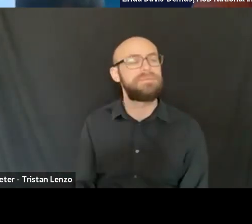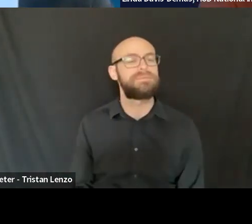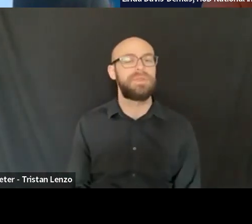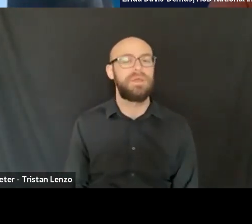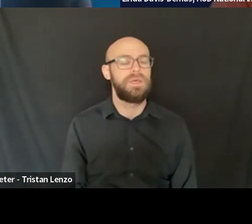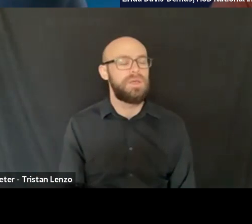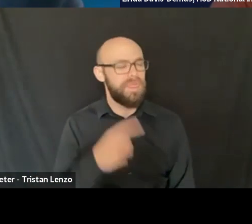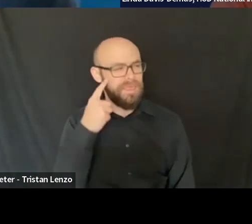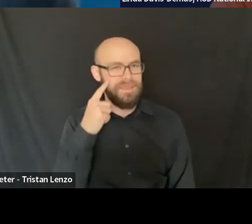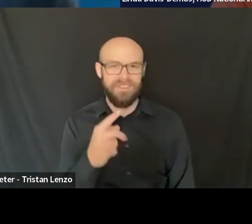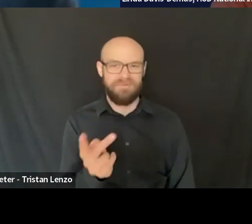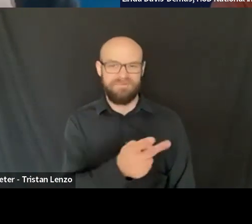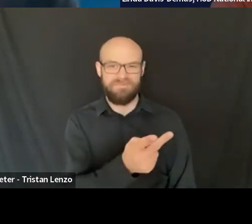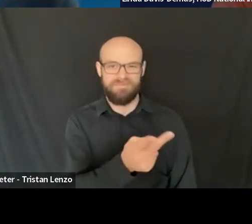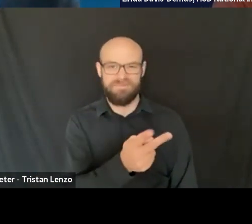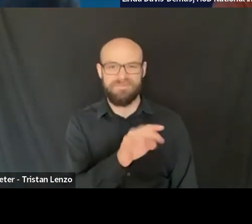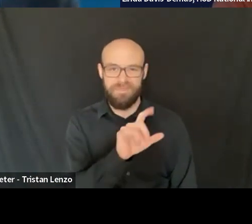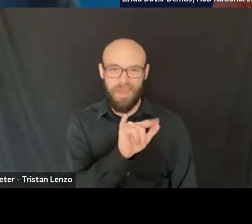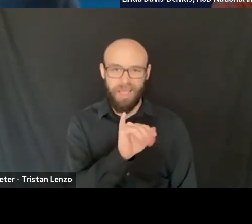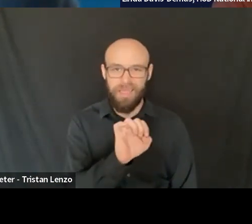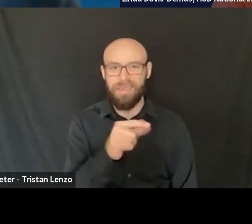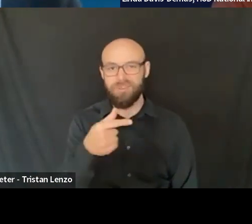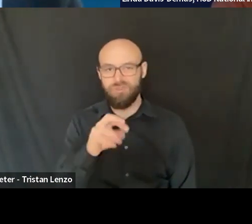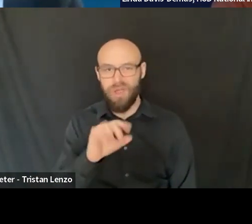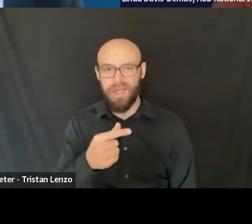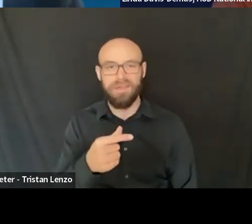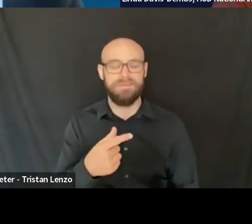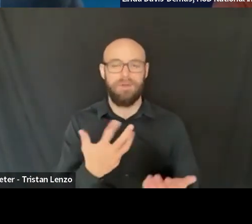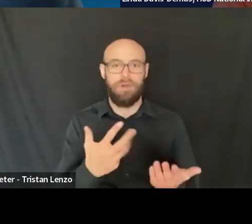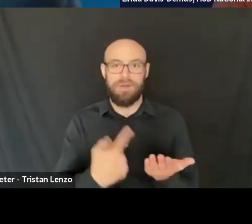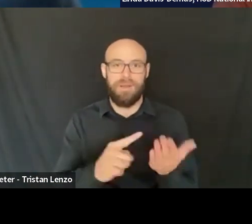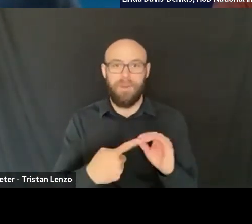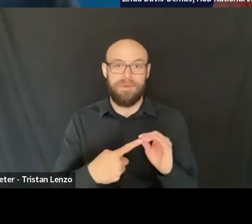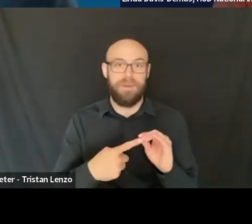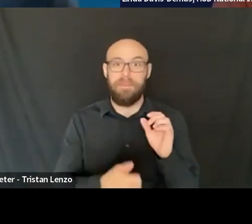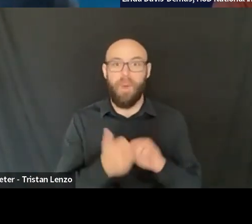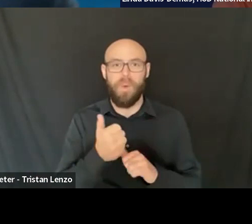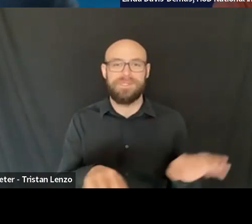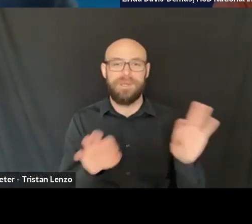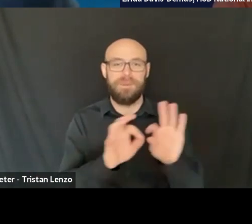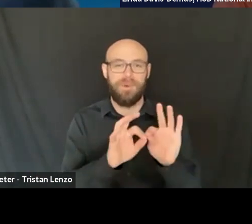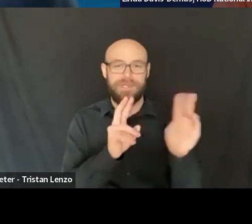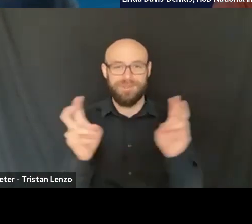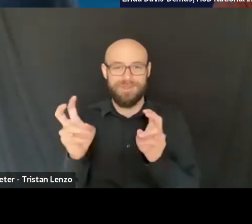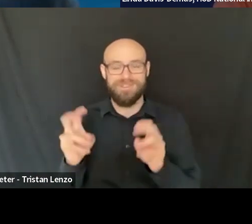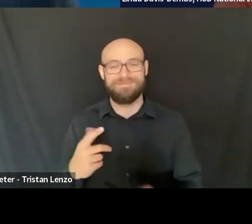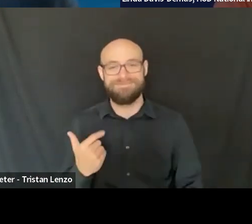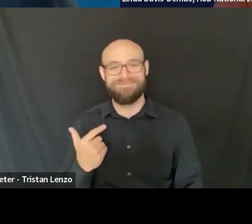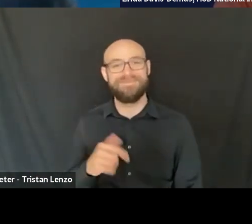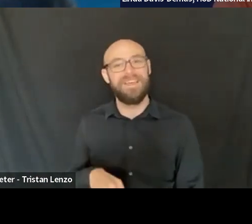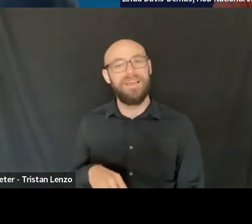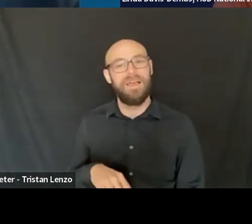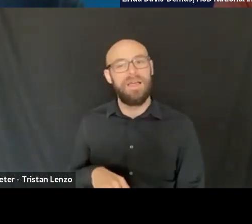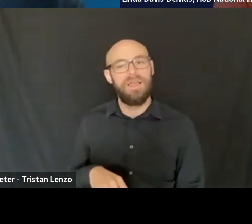Ellie and Greg have pretty much covered the hottest topics. I would say that there are a lot of agencies across the